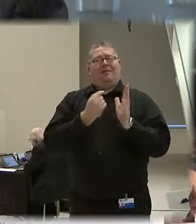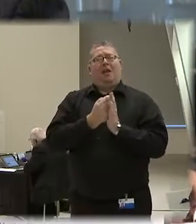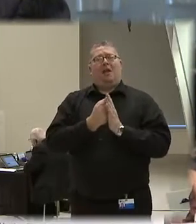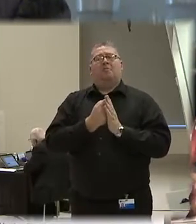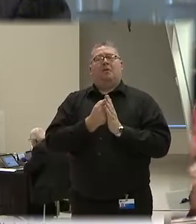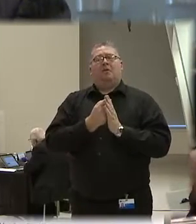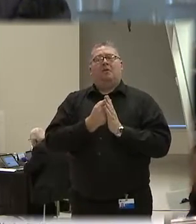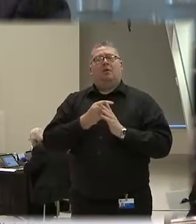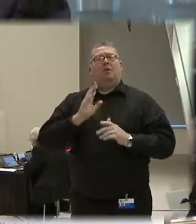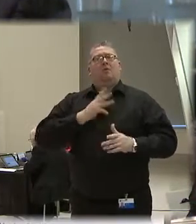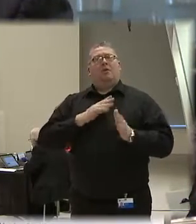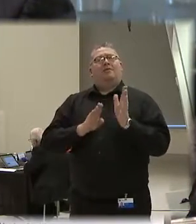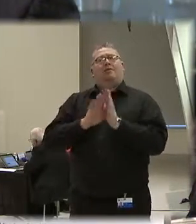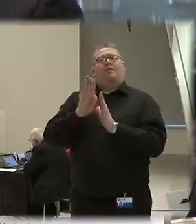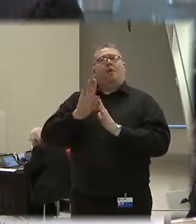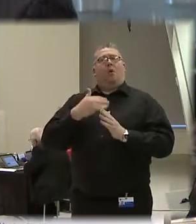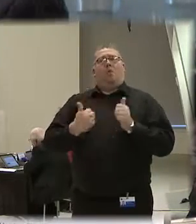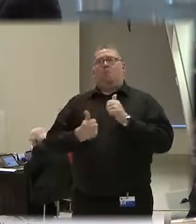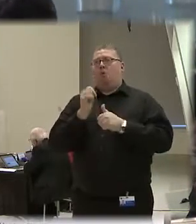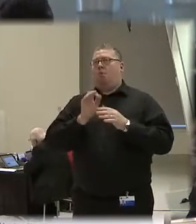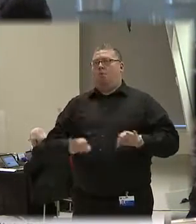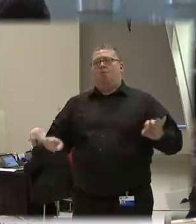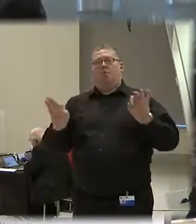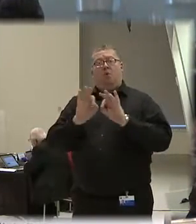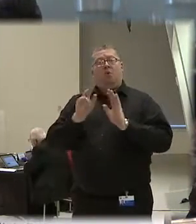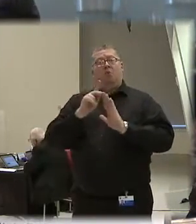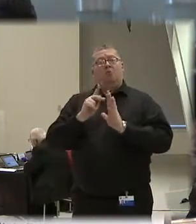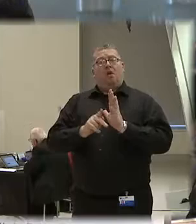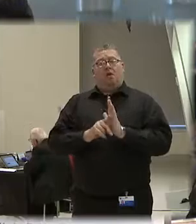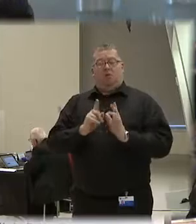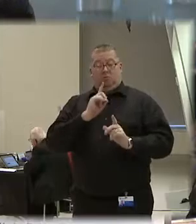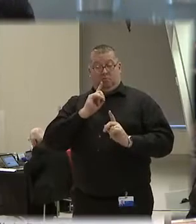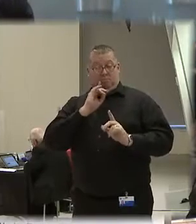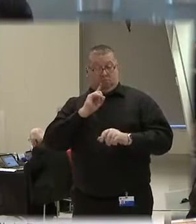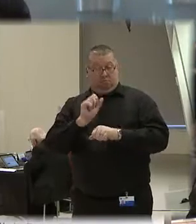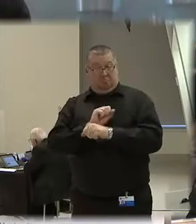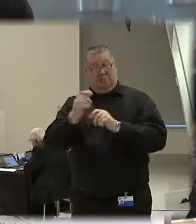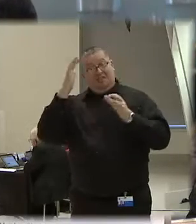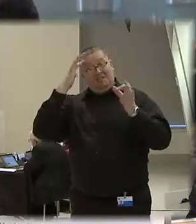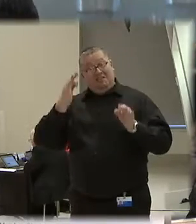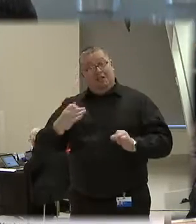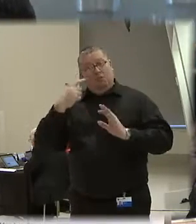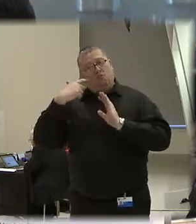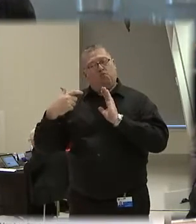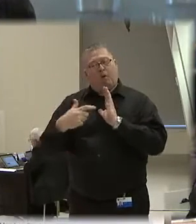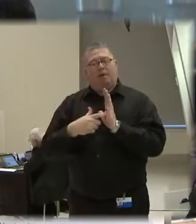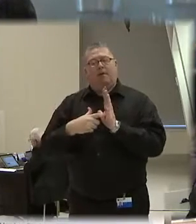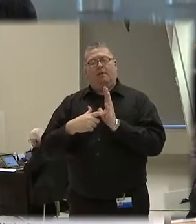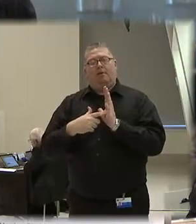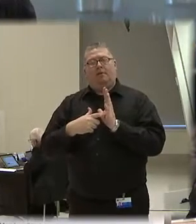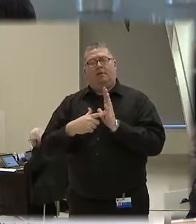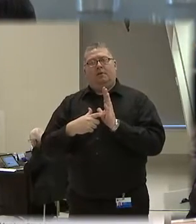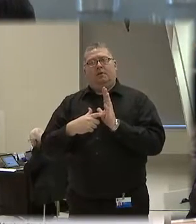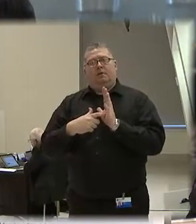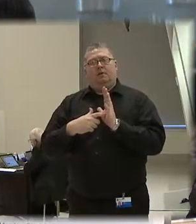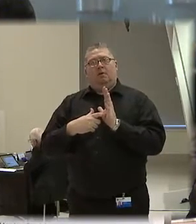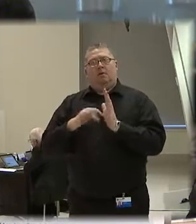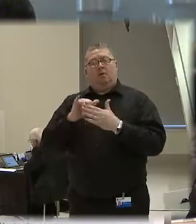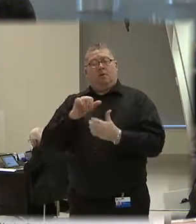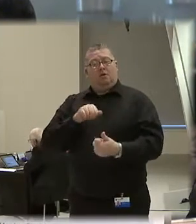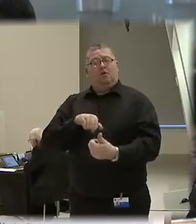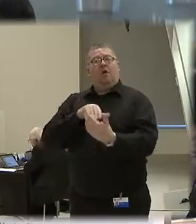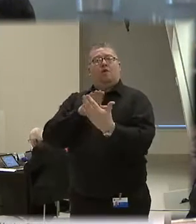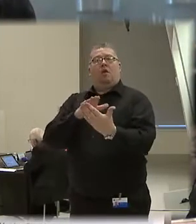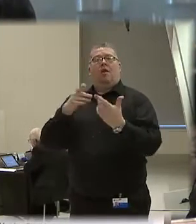developed perhaps our most important policy, which was a decision based upon the recognition that